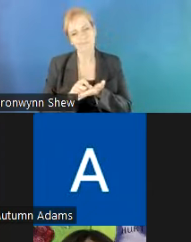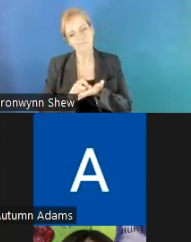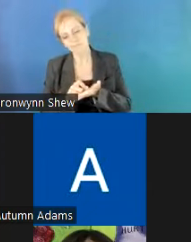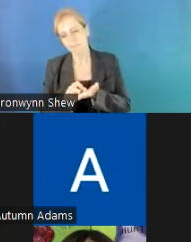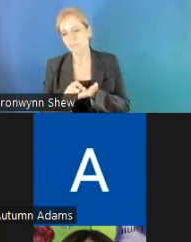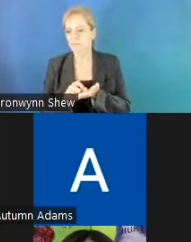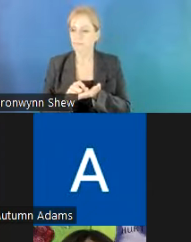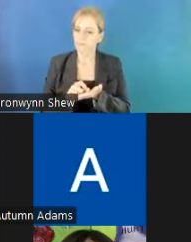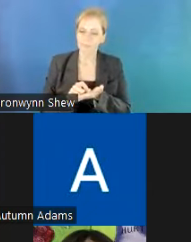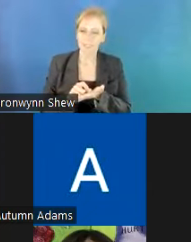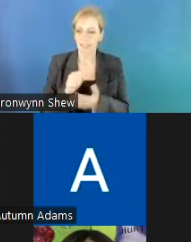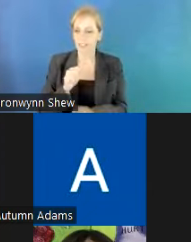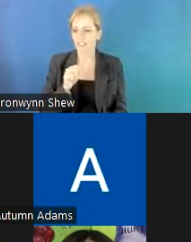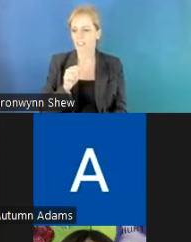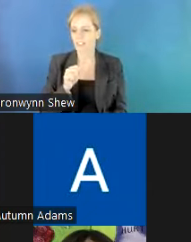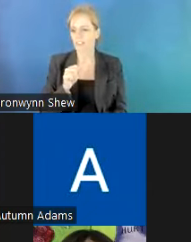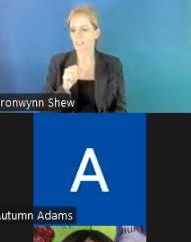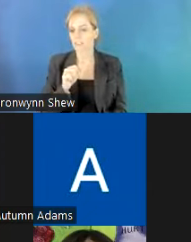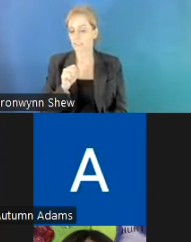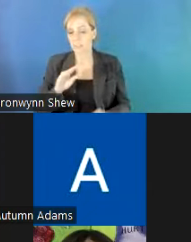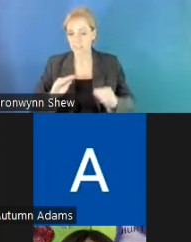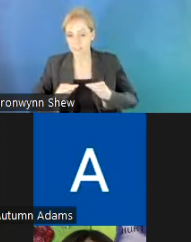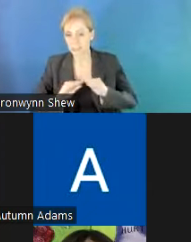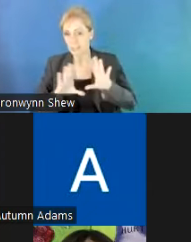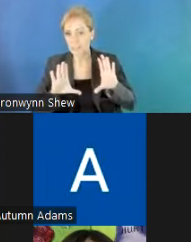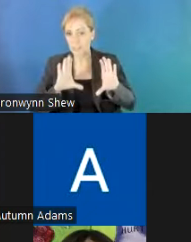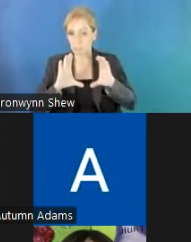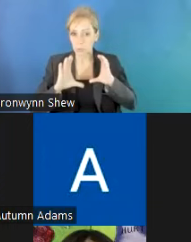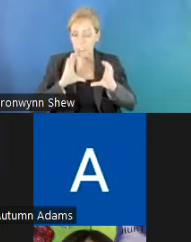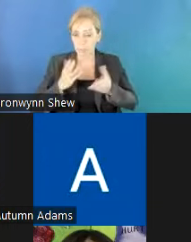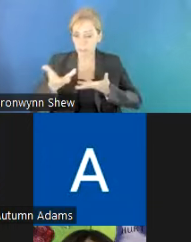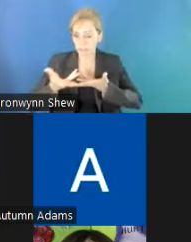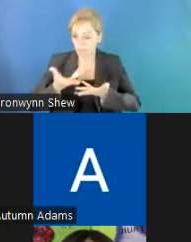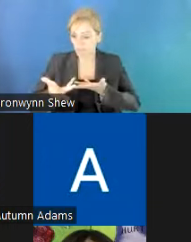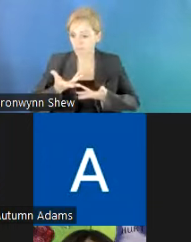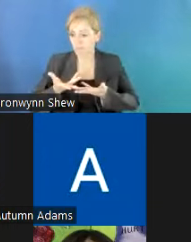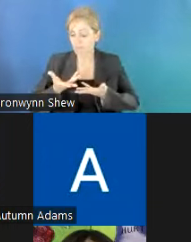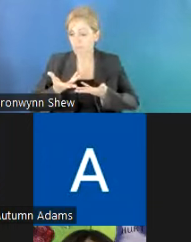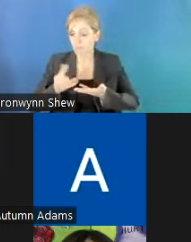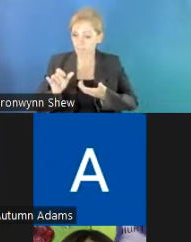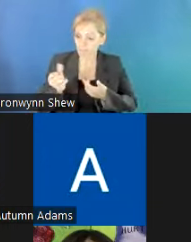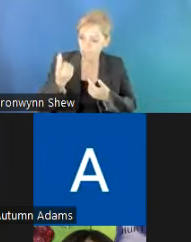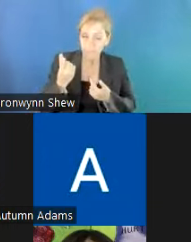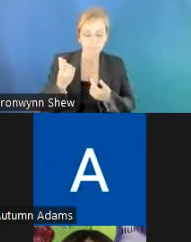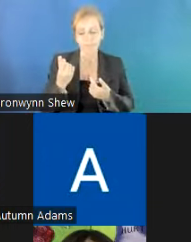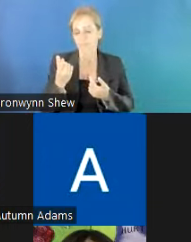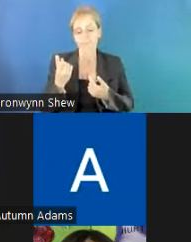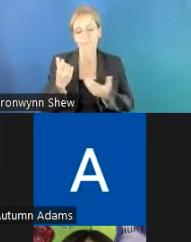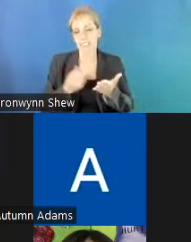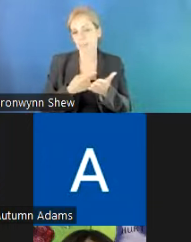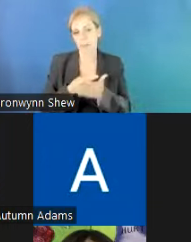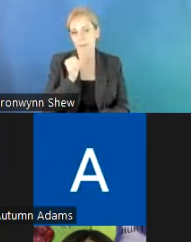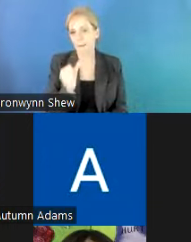not always qualify as passing along the information. You have to understand it is good